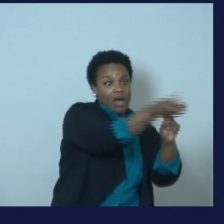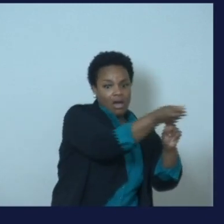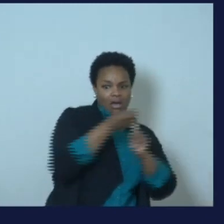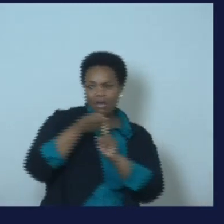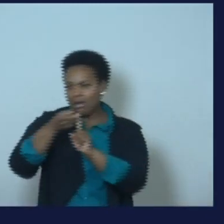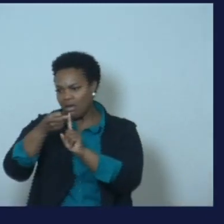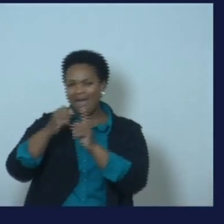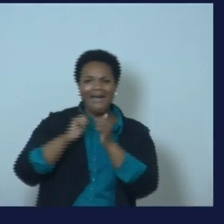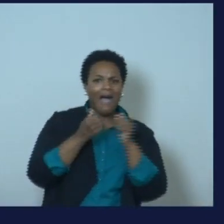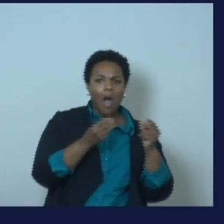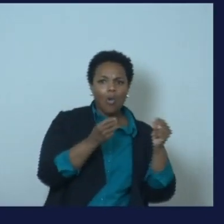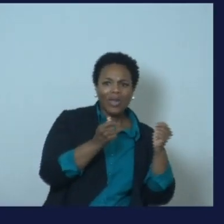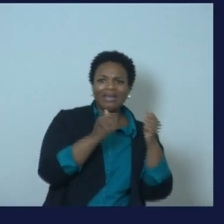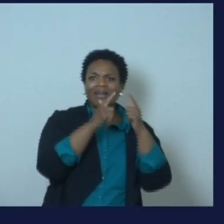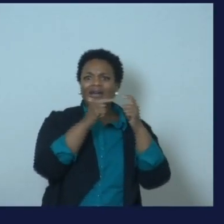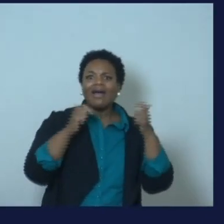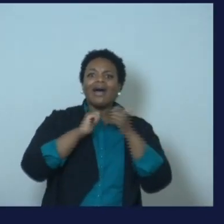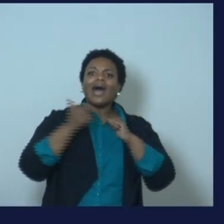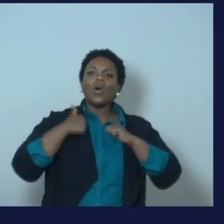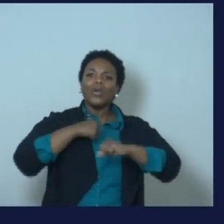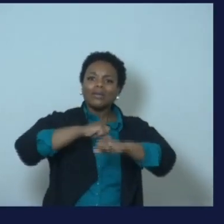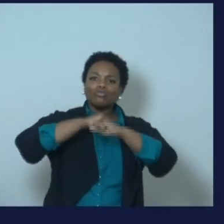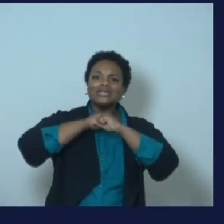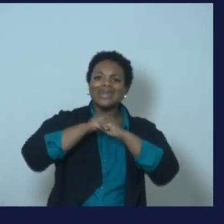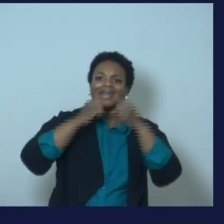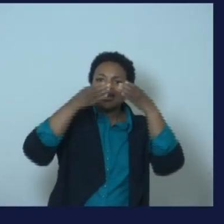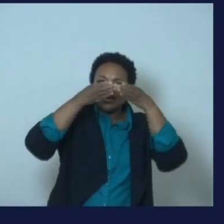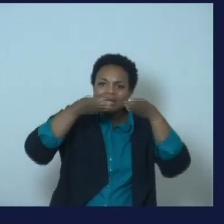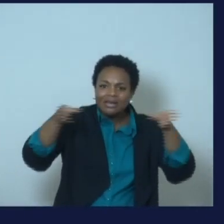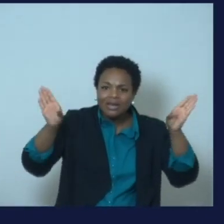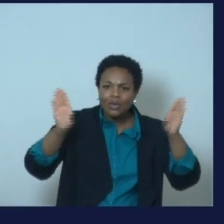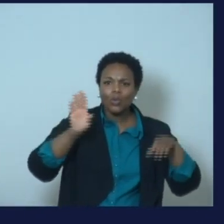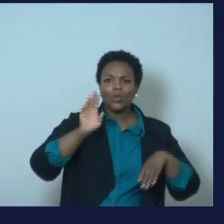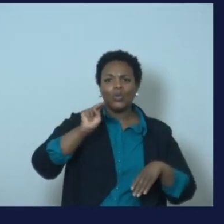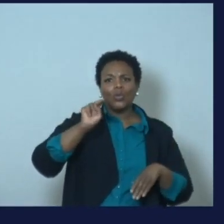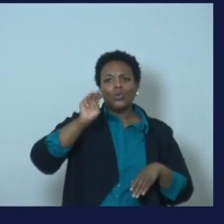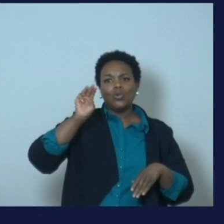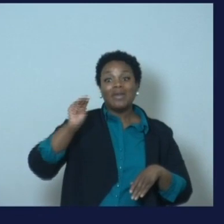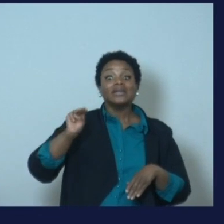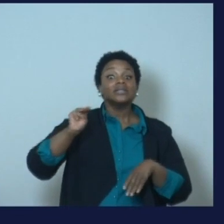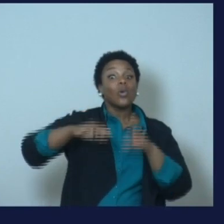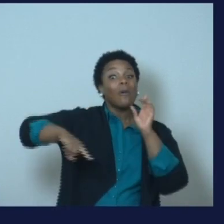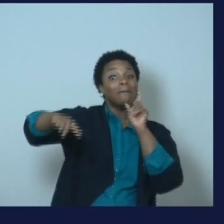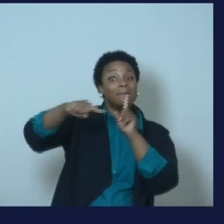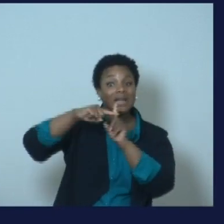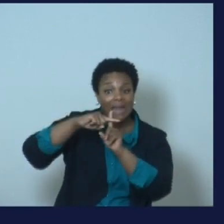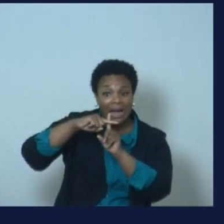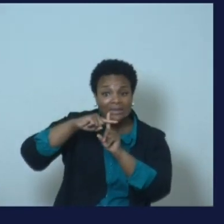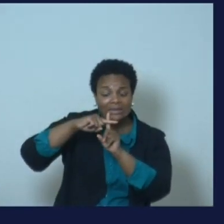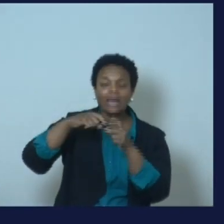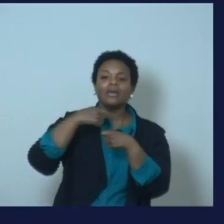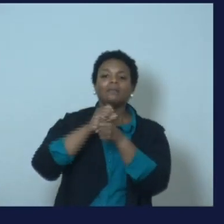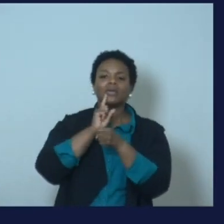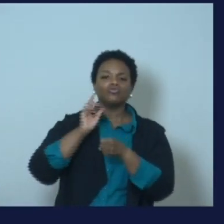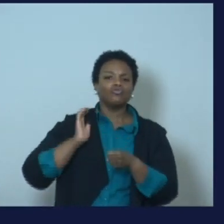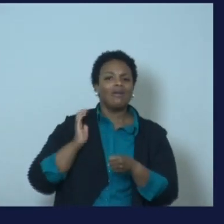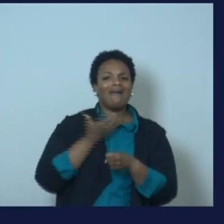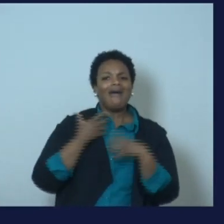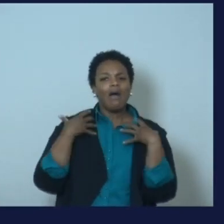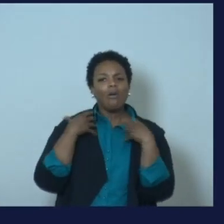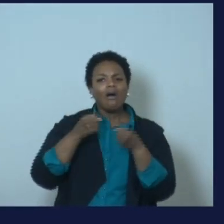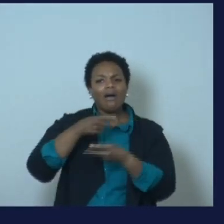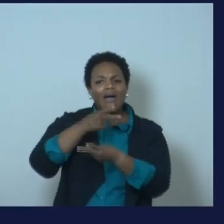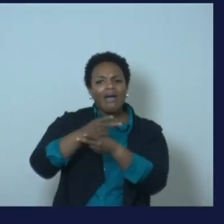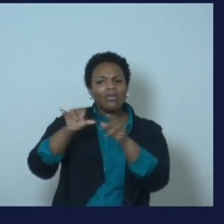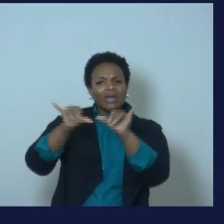are at protecting New Mexicans and keeping our healthcare system from being overwhelmed. So what are we watching? So